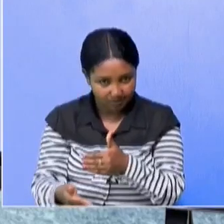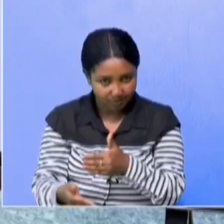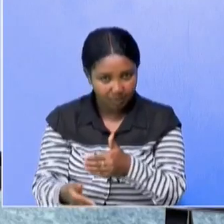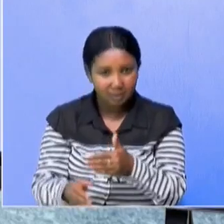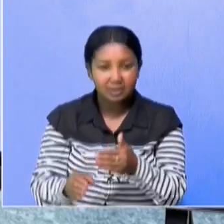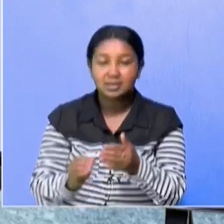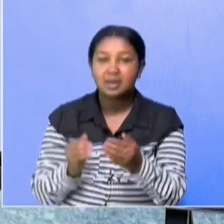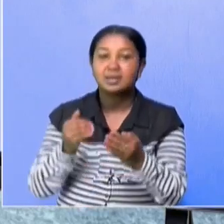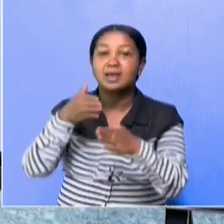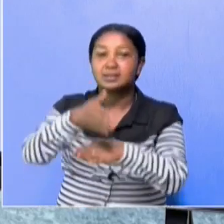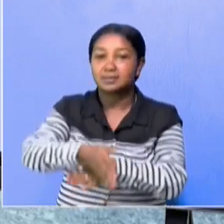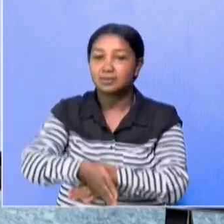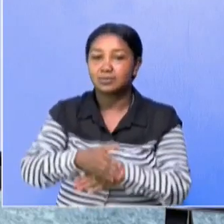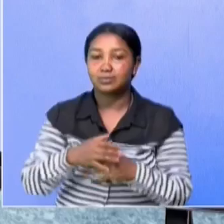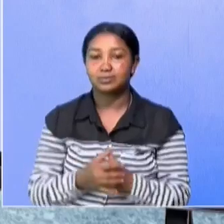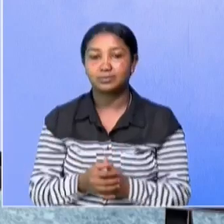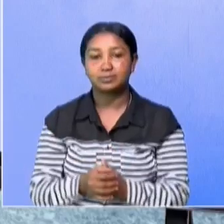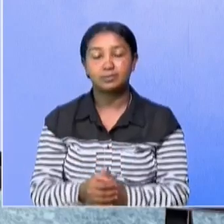about next?